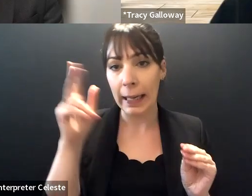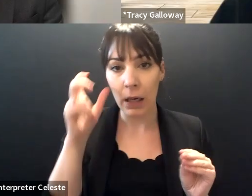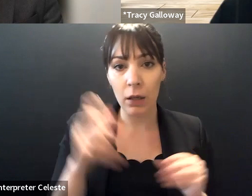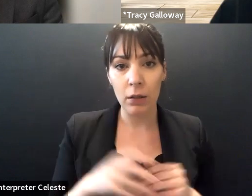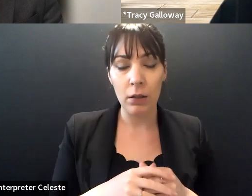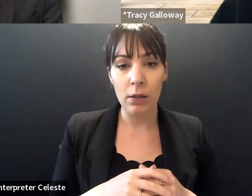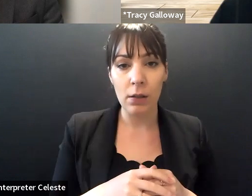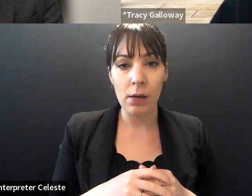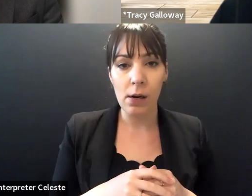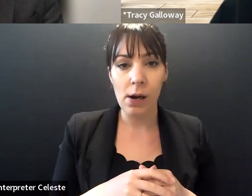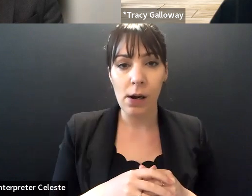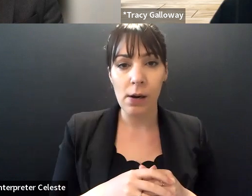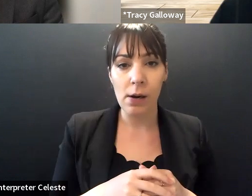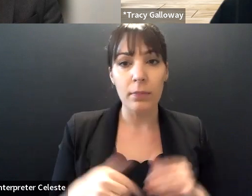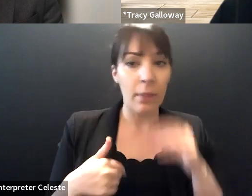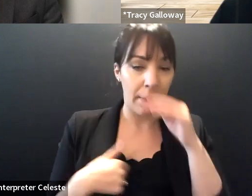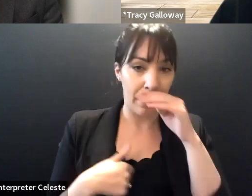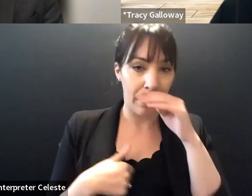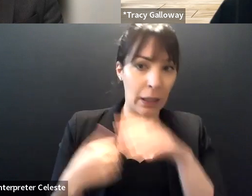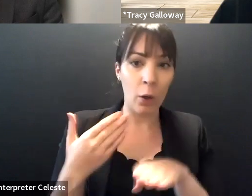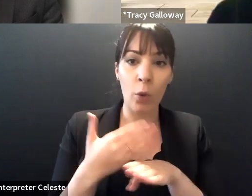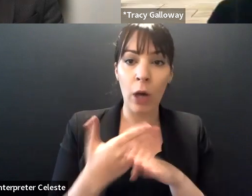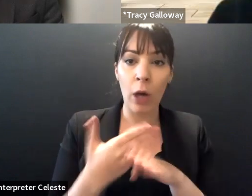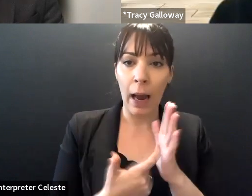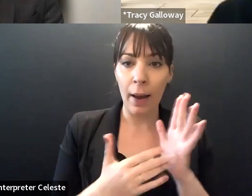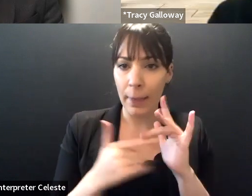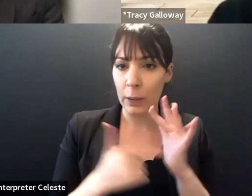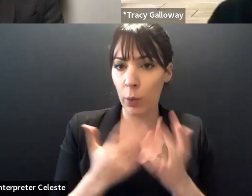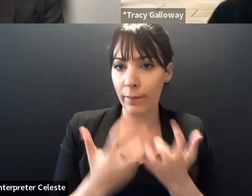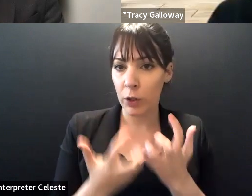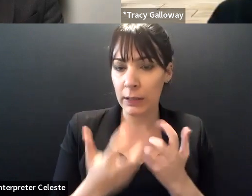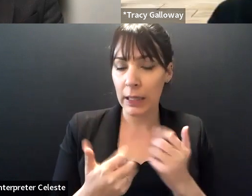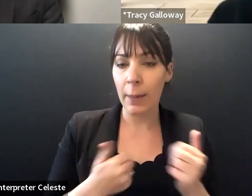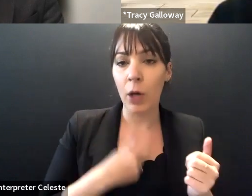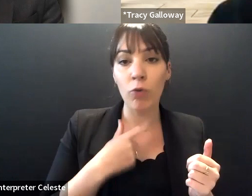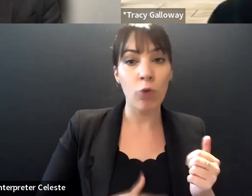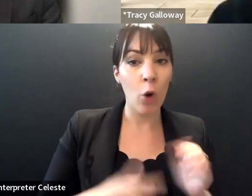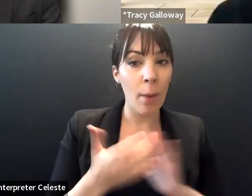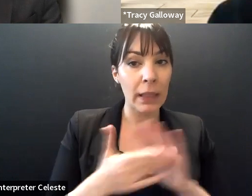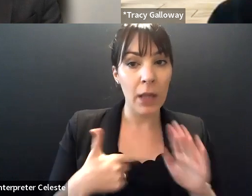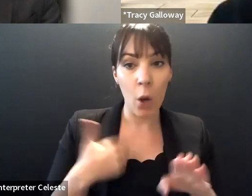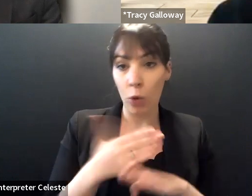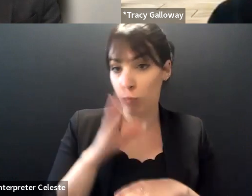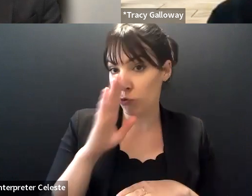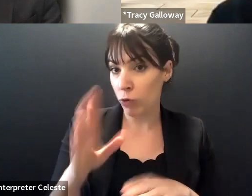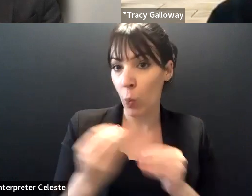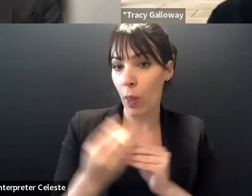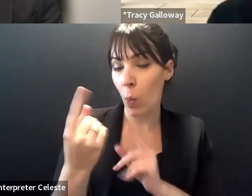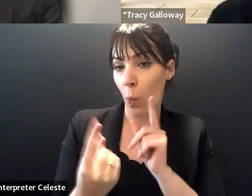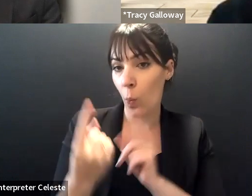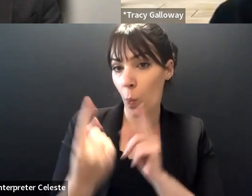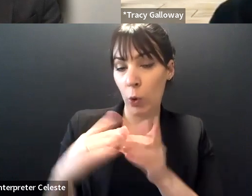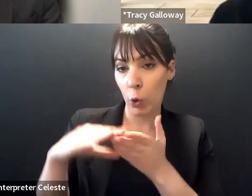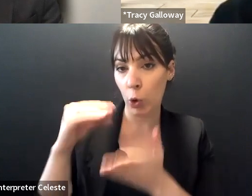advisor at RMIT University. My role involves working directly with individual students with a wide range